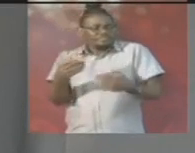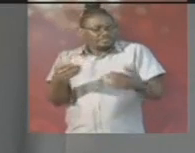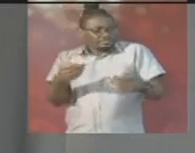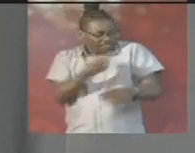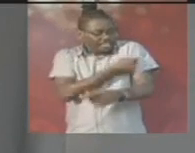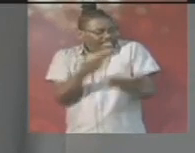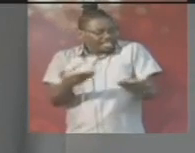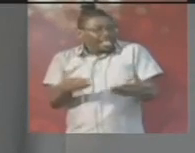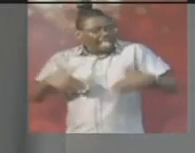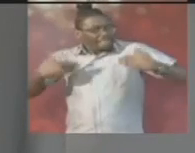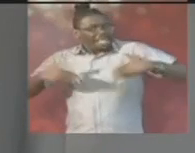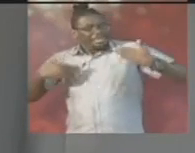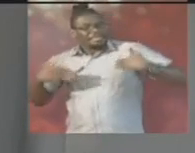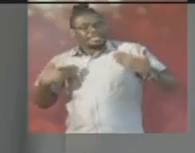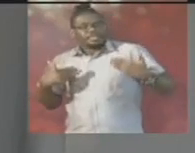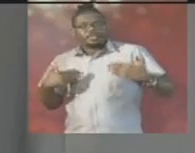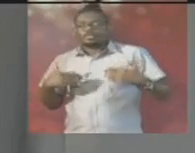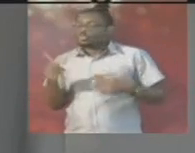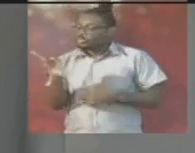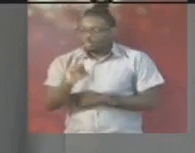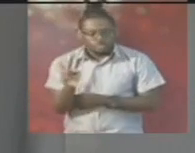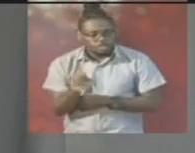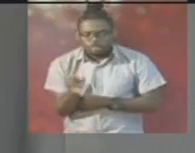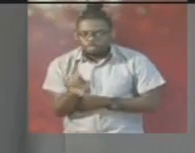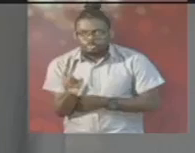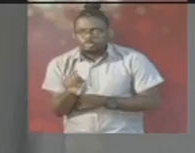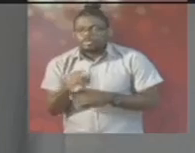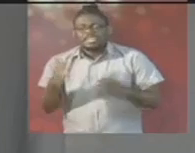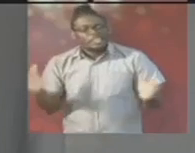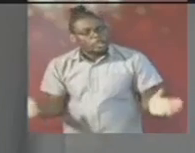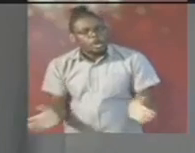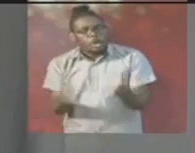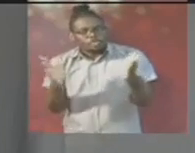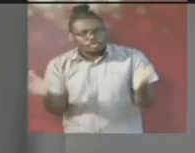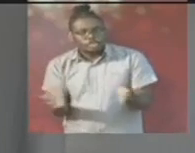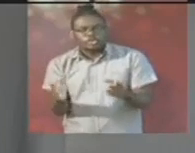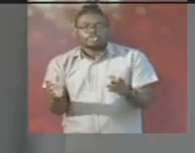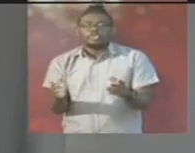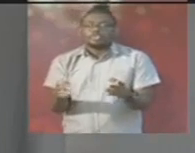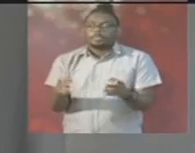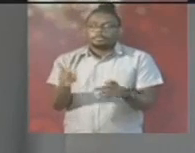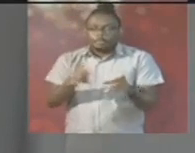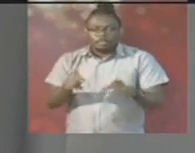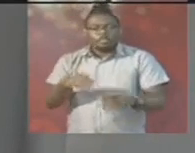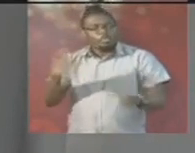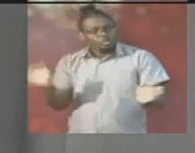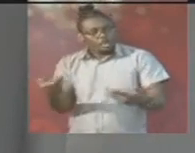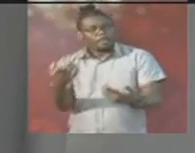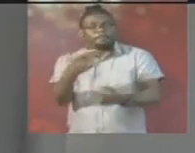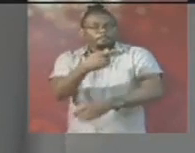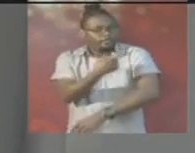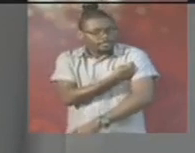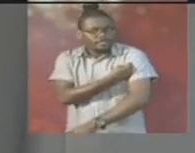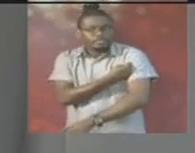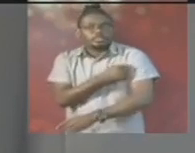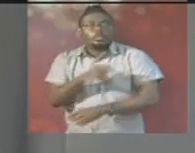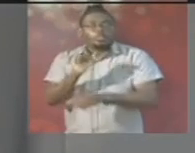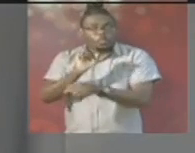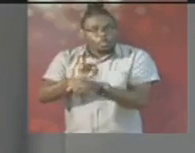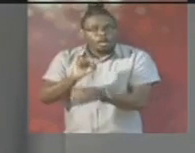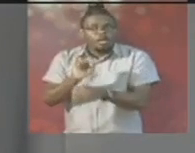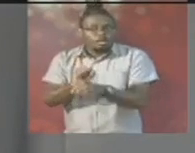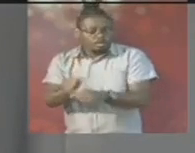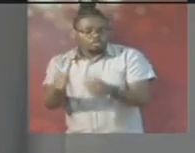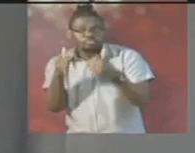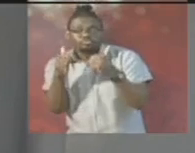we want to encourage all to go out and take the vaccine. As Dr. Carrington has illustrated, it is effective and it